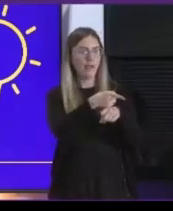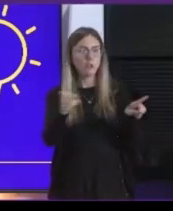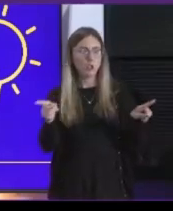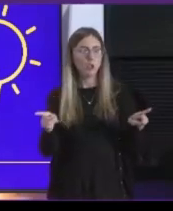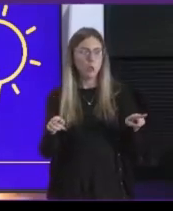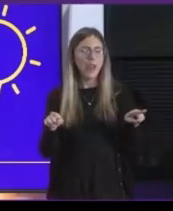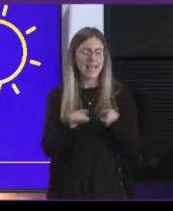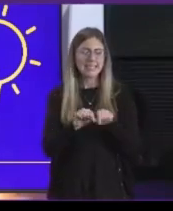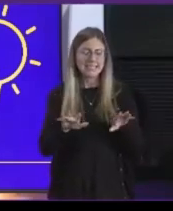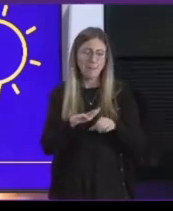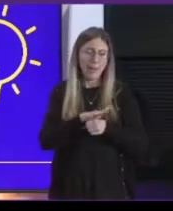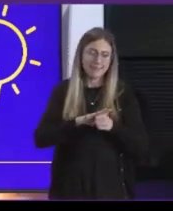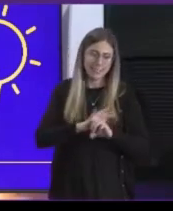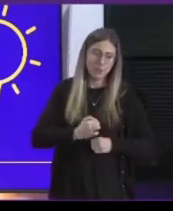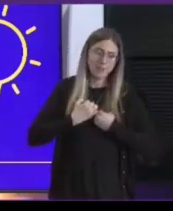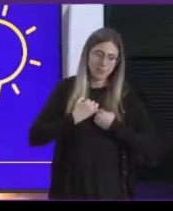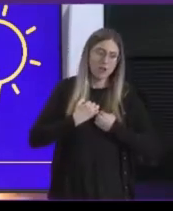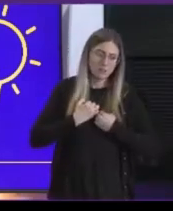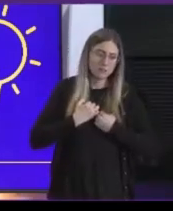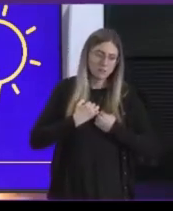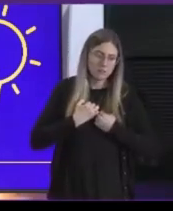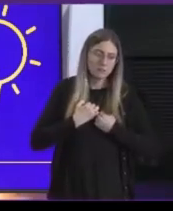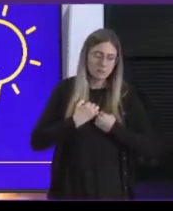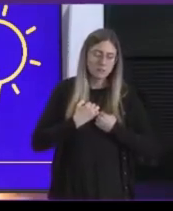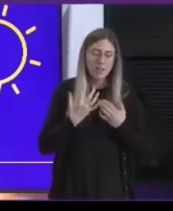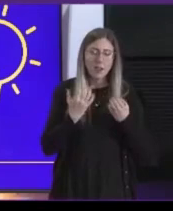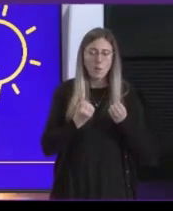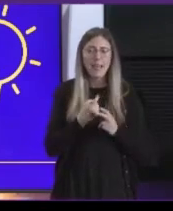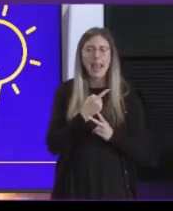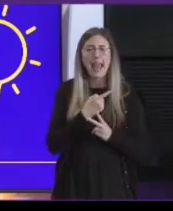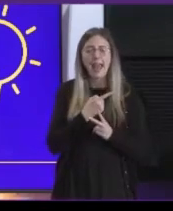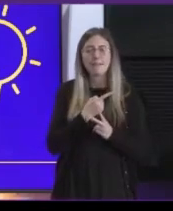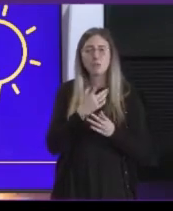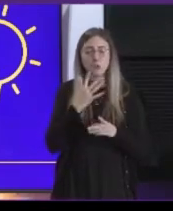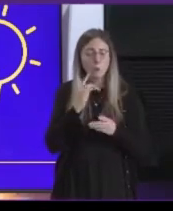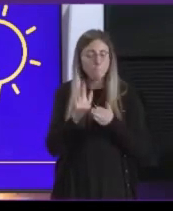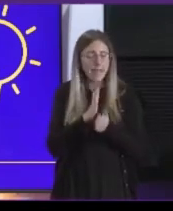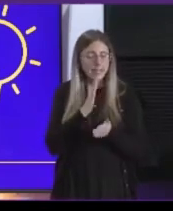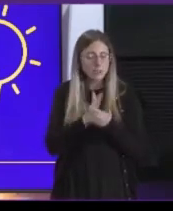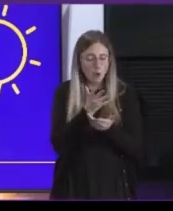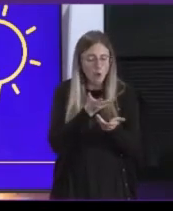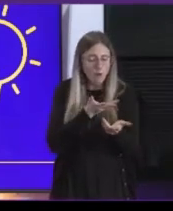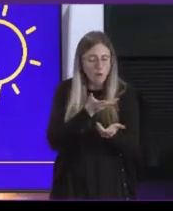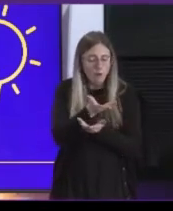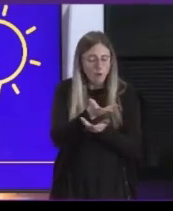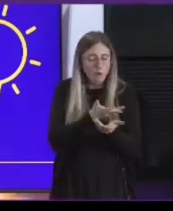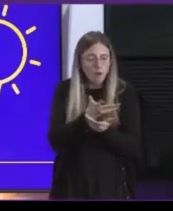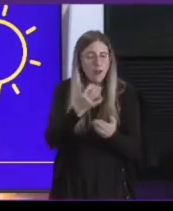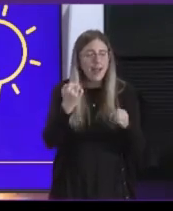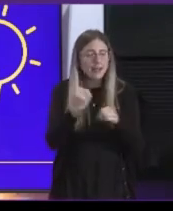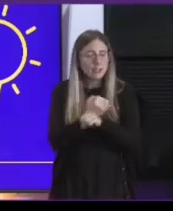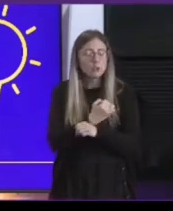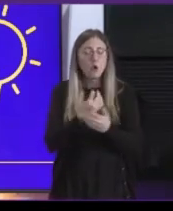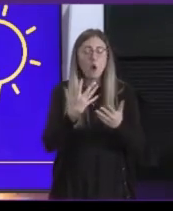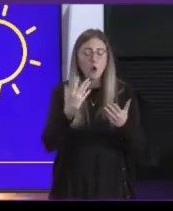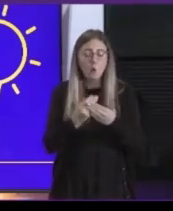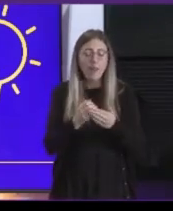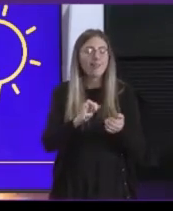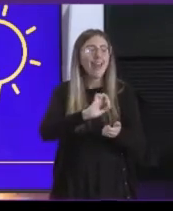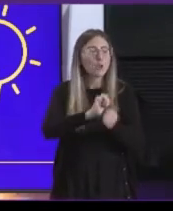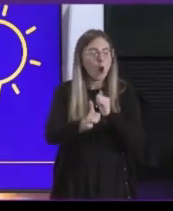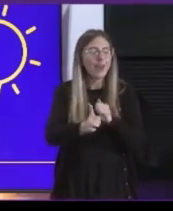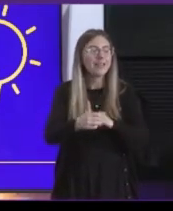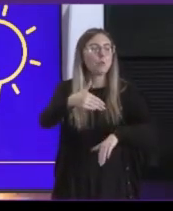same position as we are, we have to talk to our colleagues that this will impact, and we have to generate energy around it.